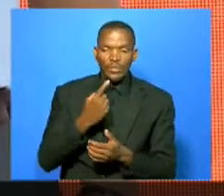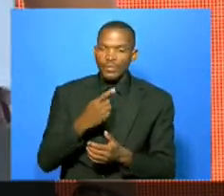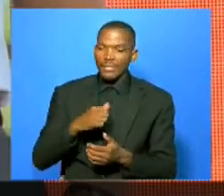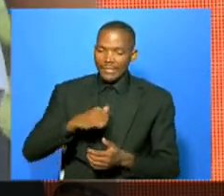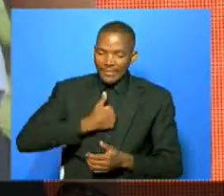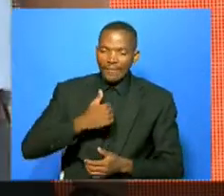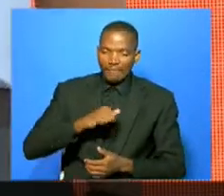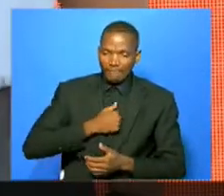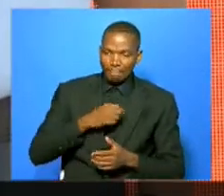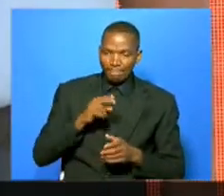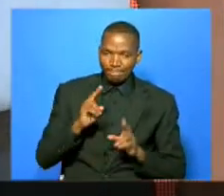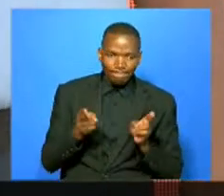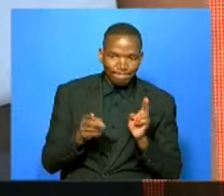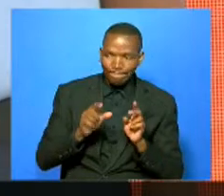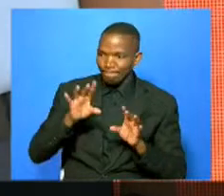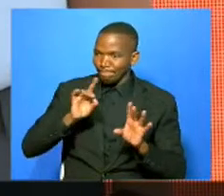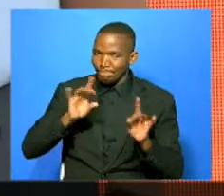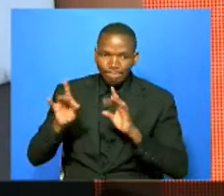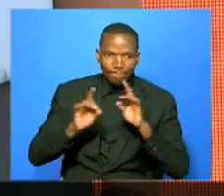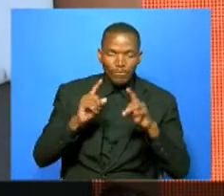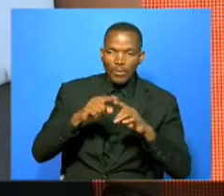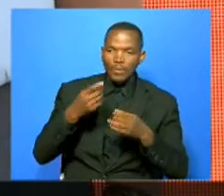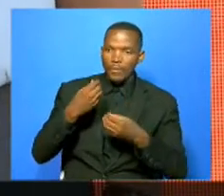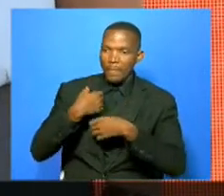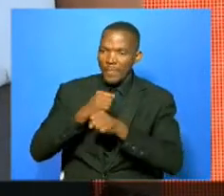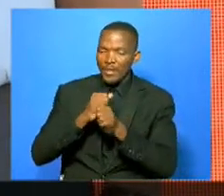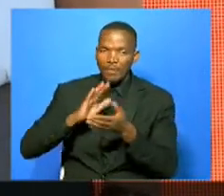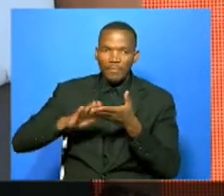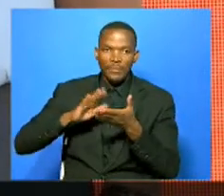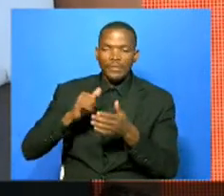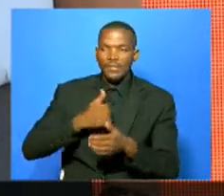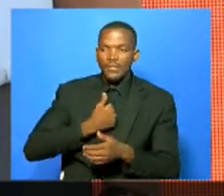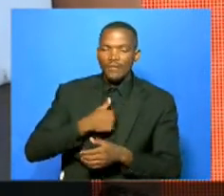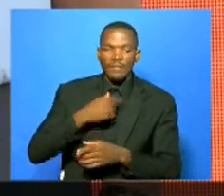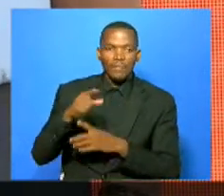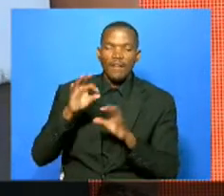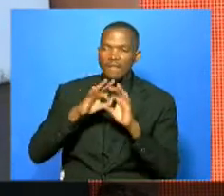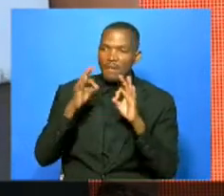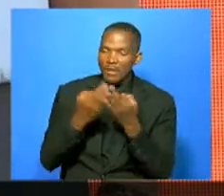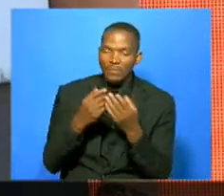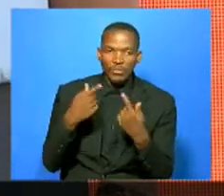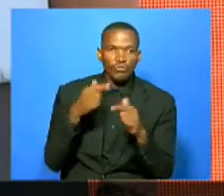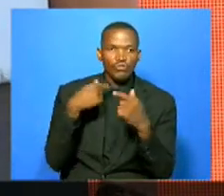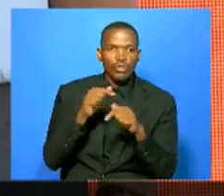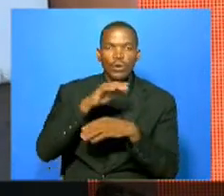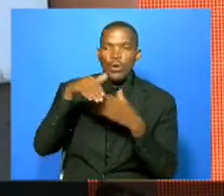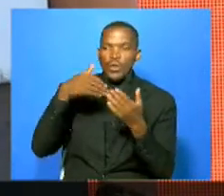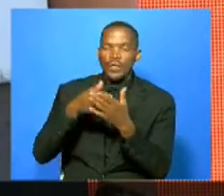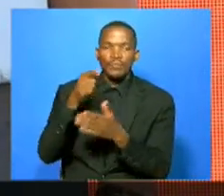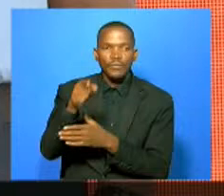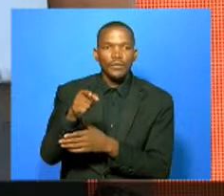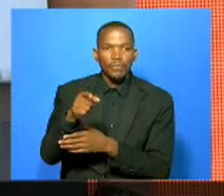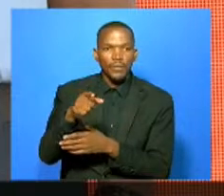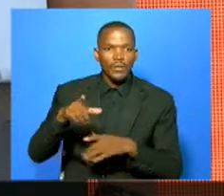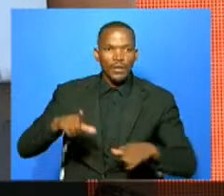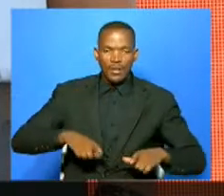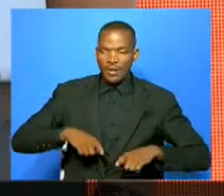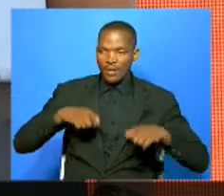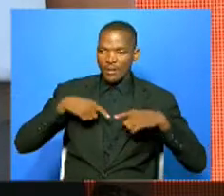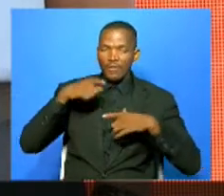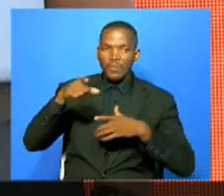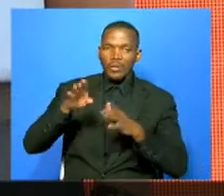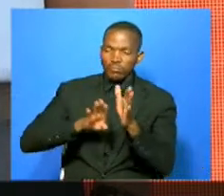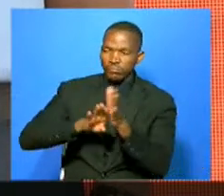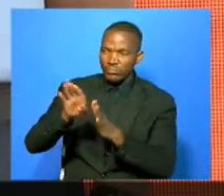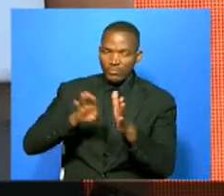chemela in the process of raising income to sustain their families and their lively their life